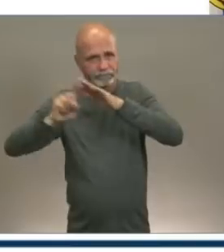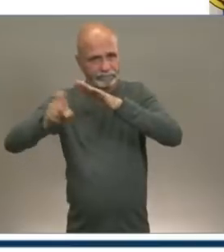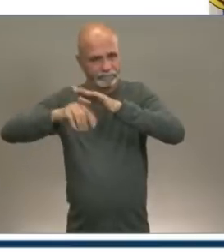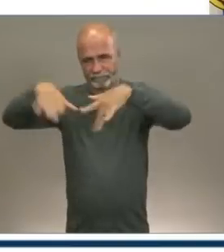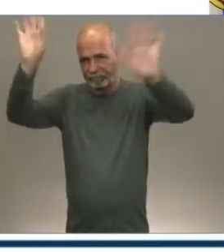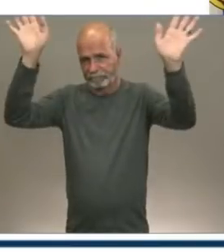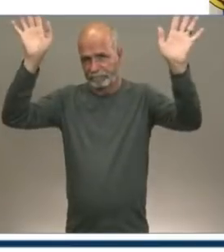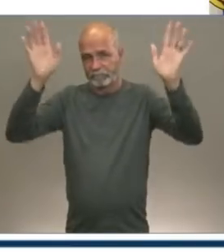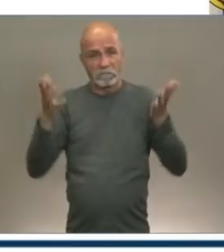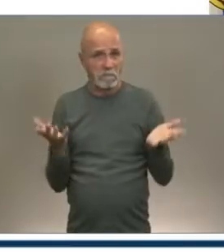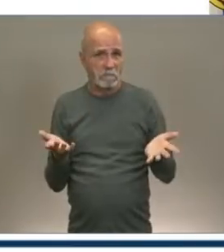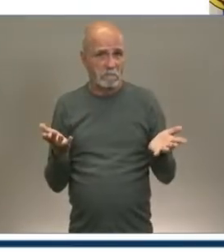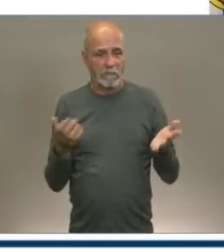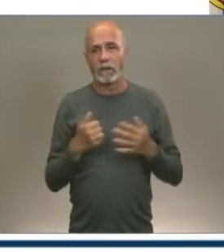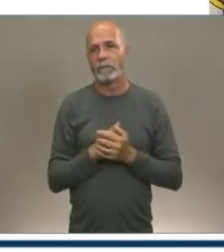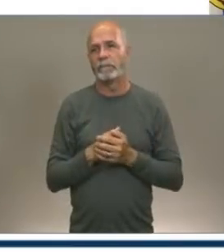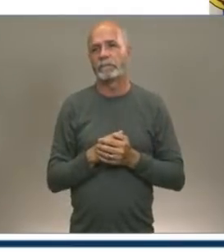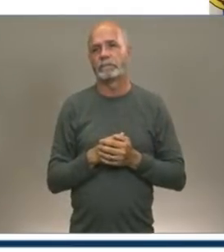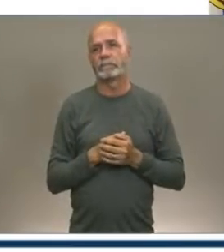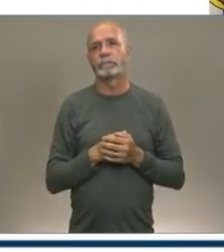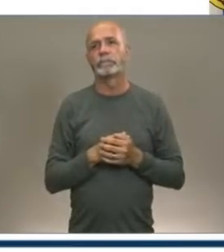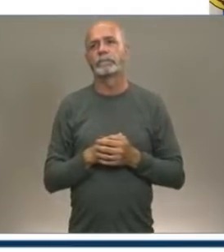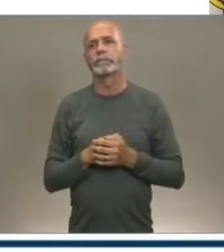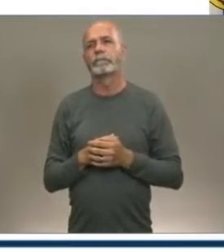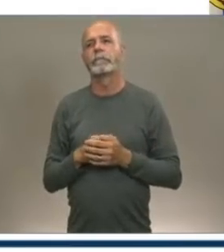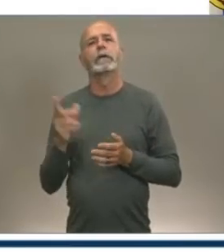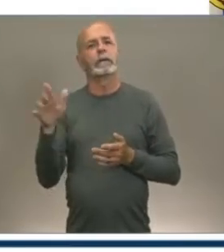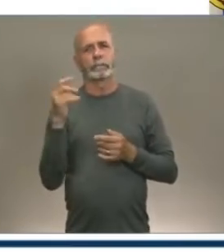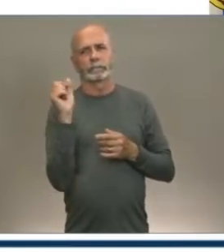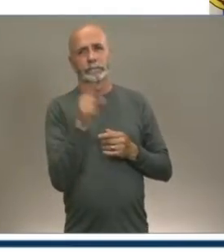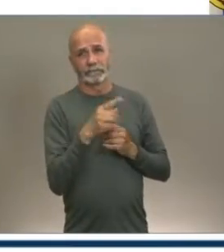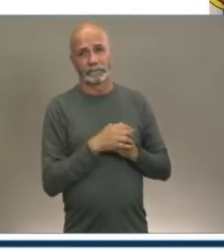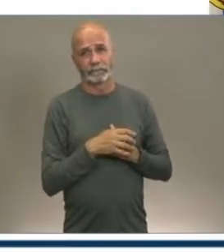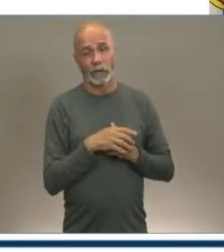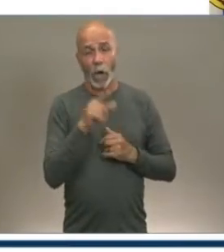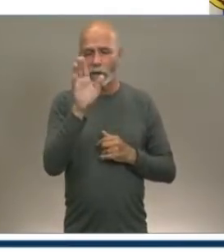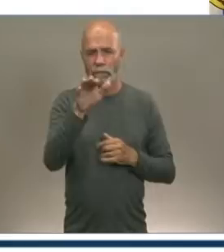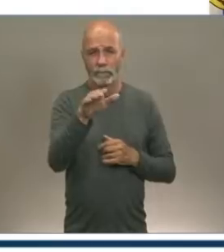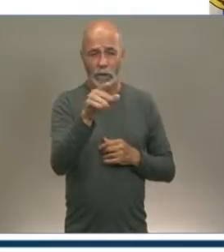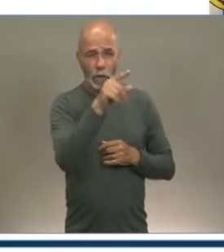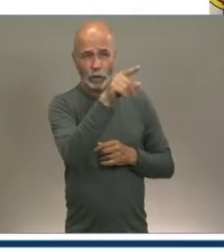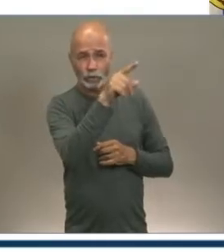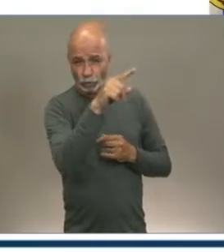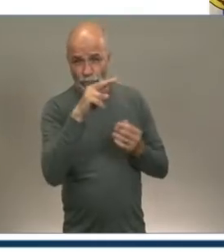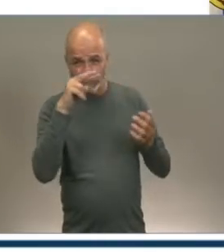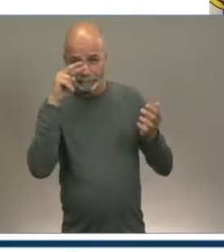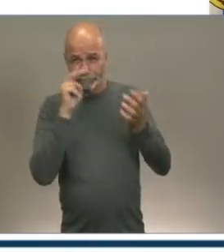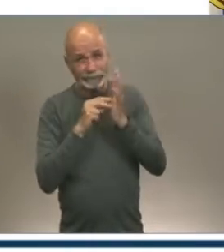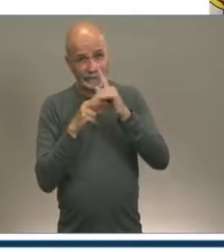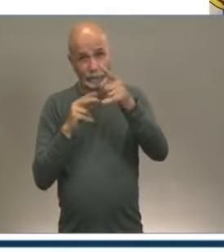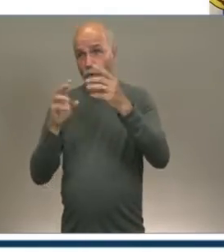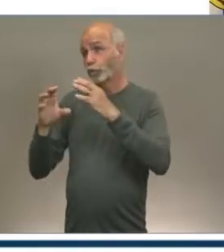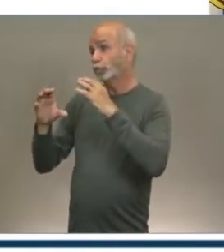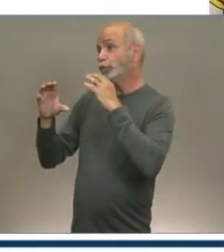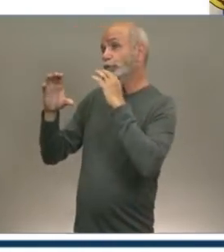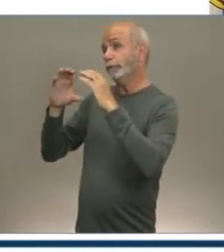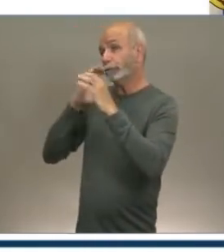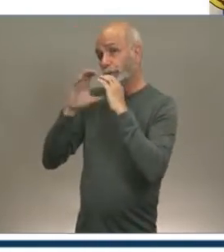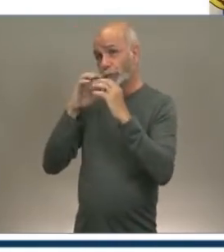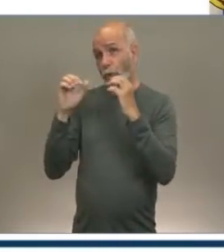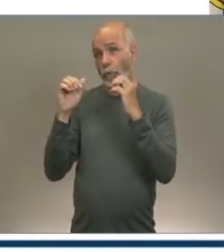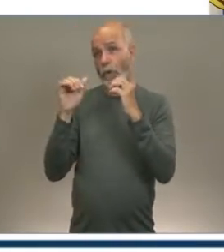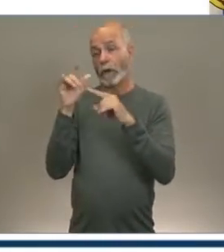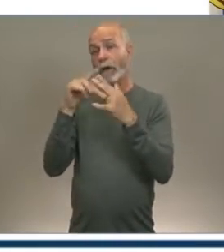Carolyn. So does that mean you're communicating verbally instead of using email or doing